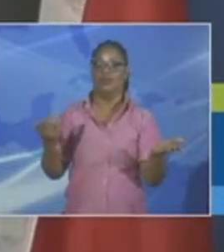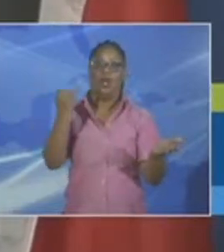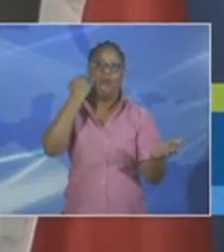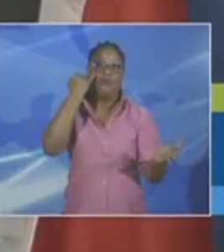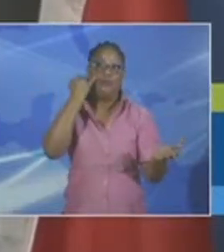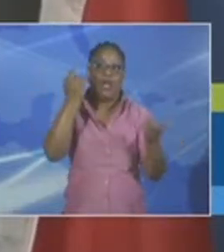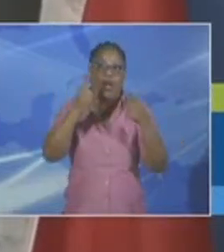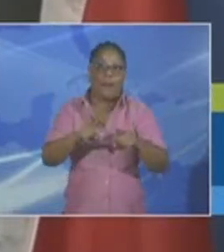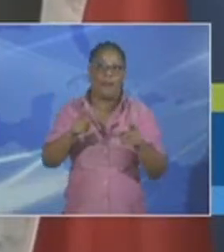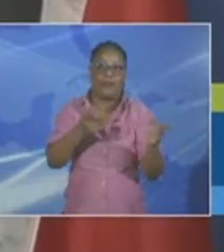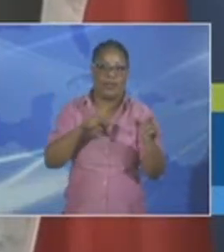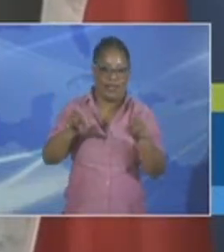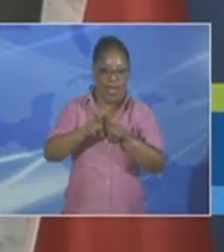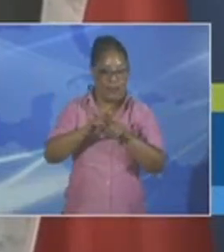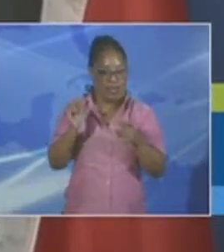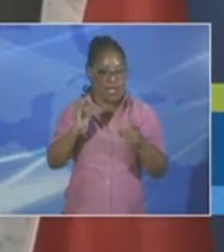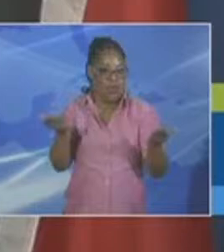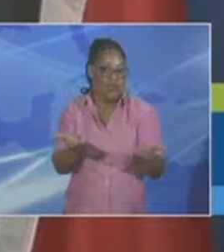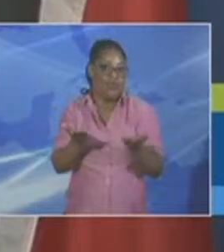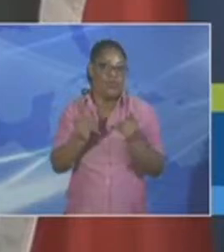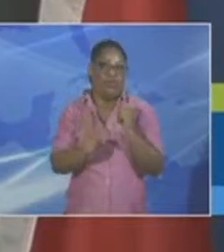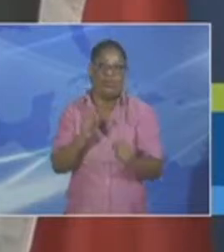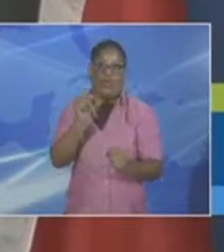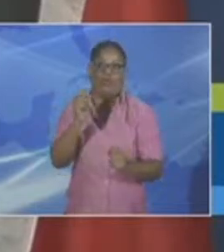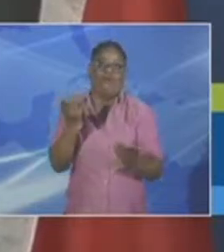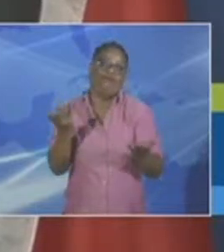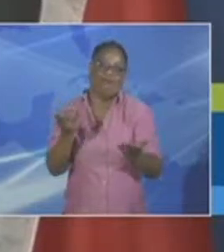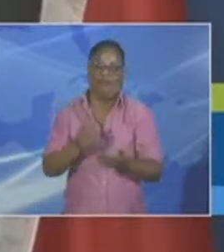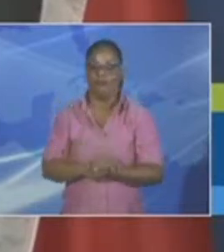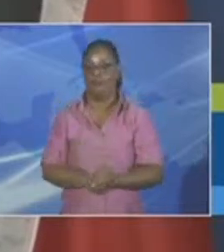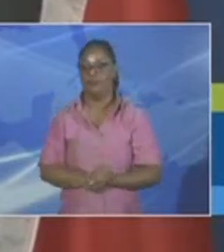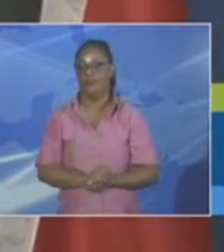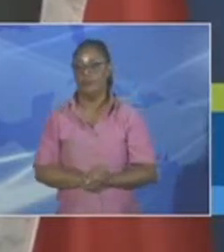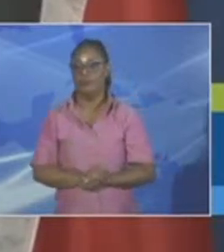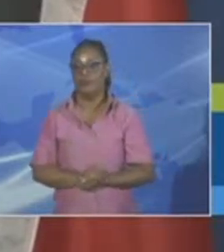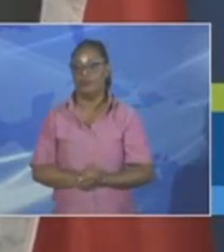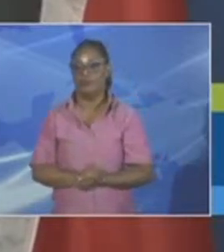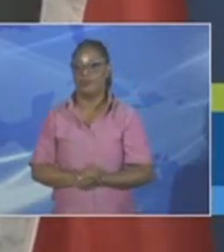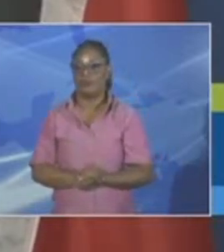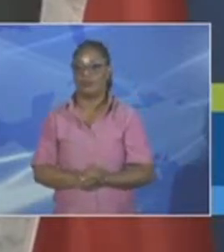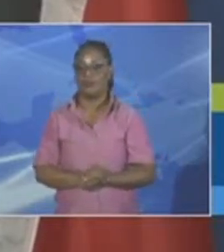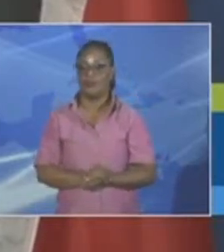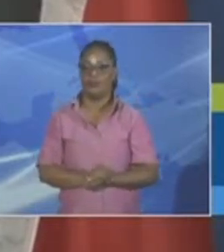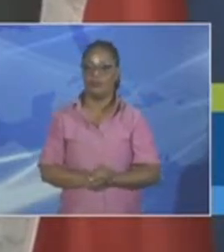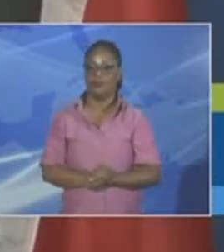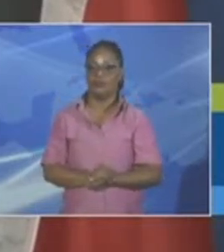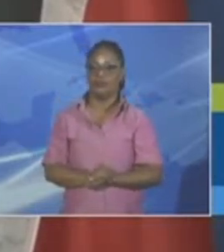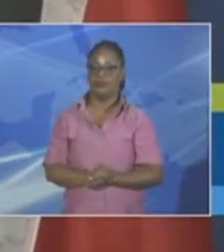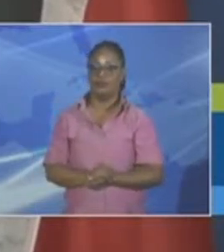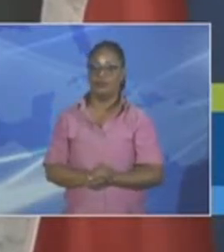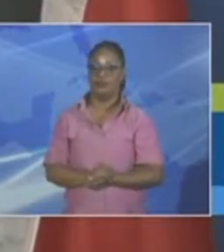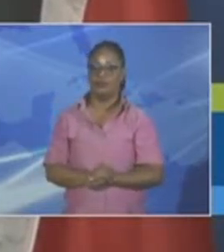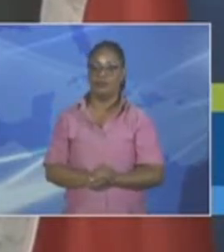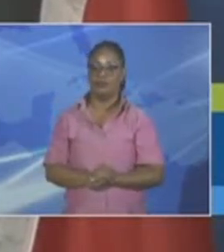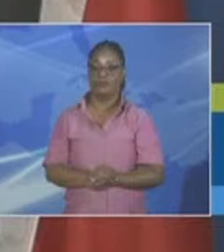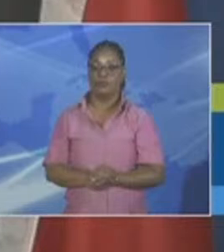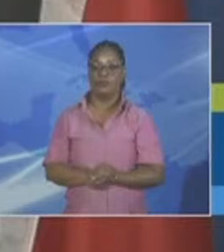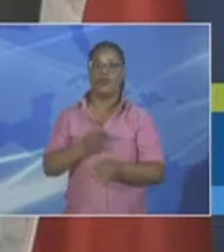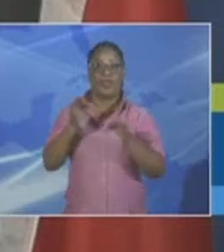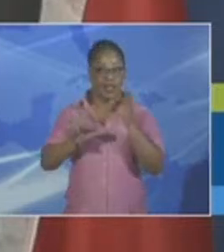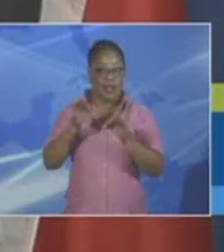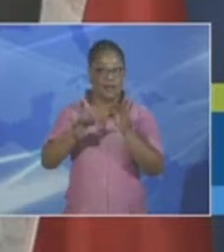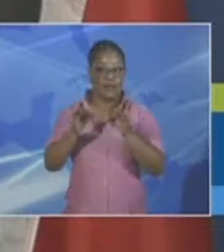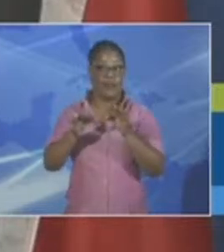sensible response would have been to do differently to what we are doing today. And if, God